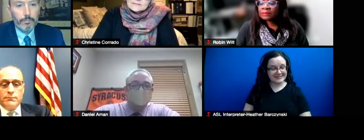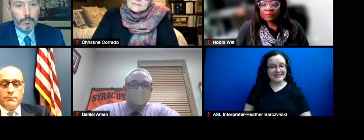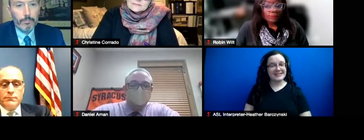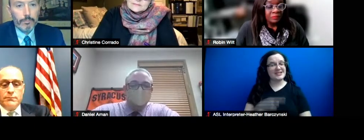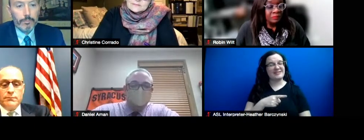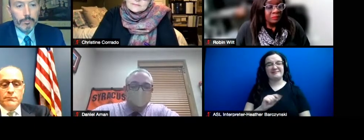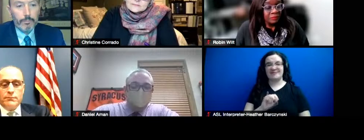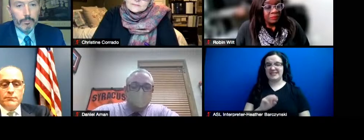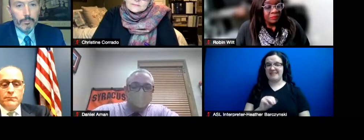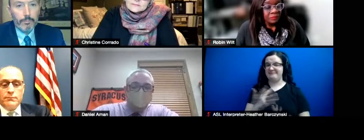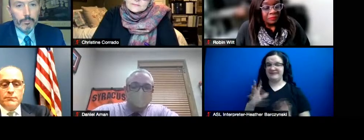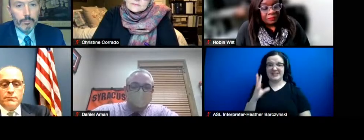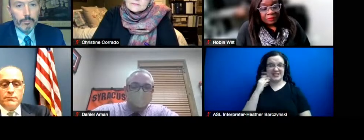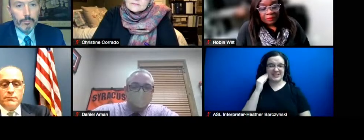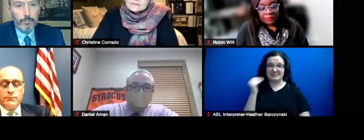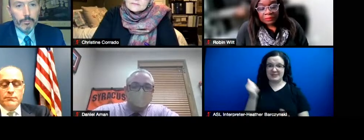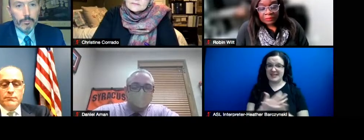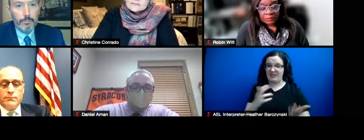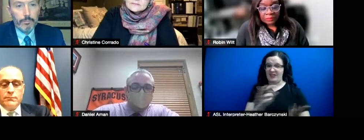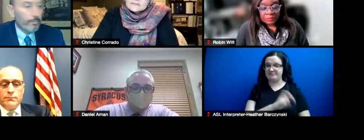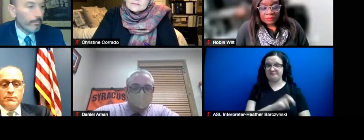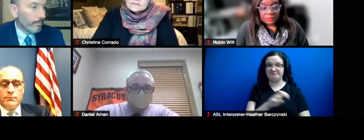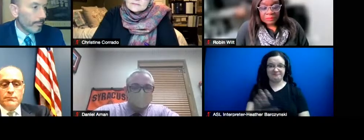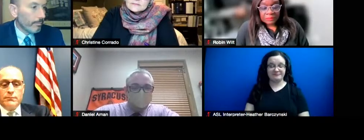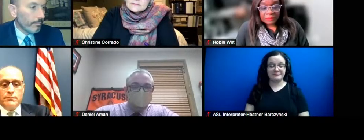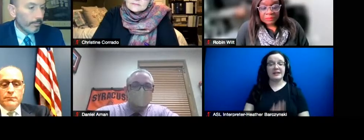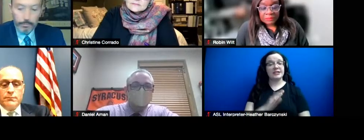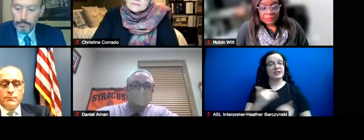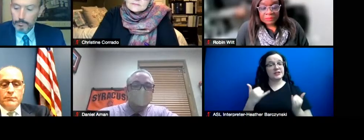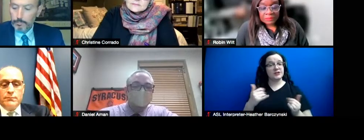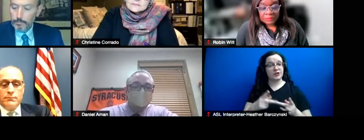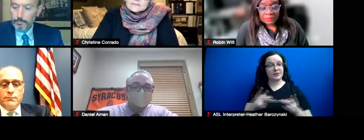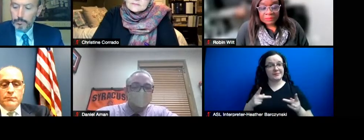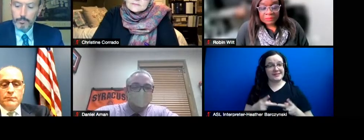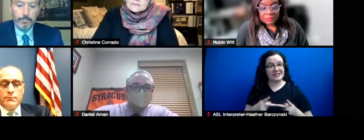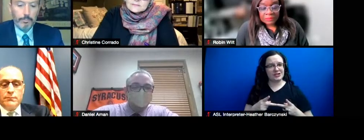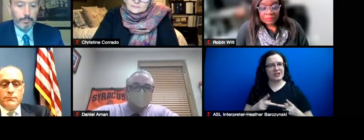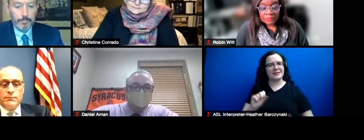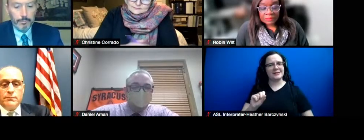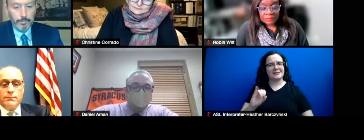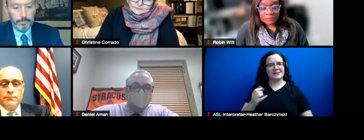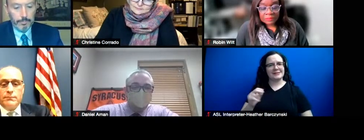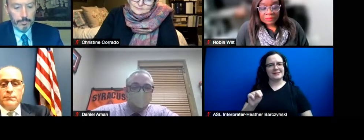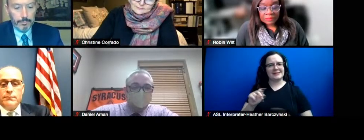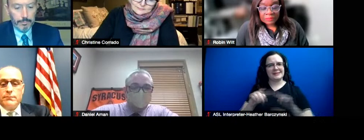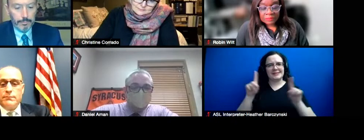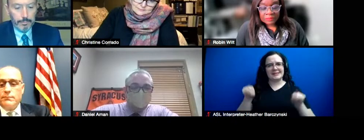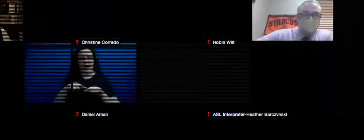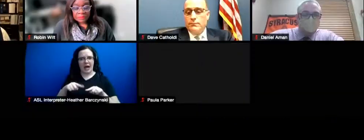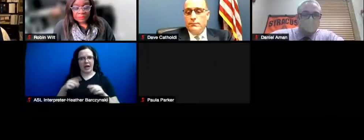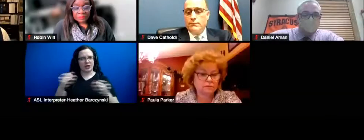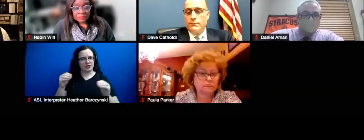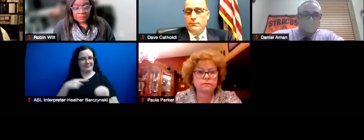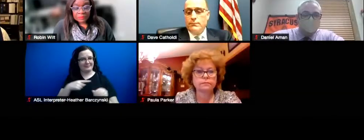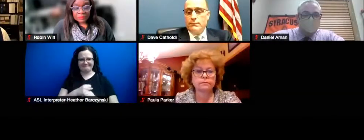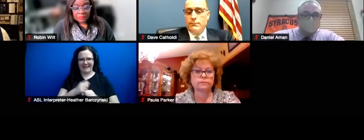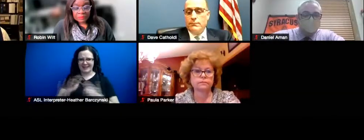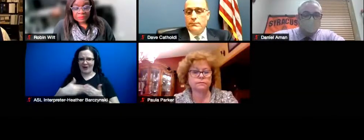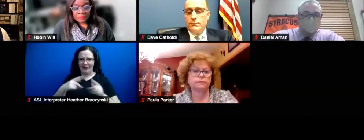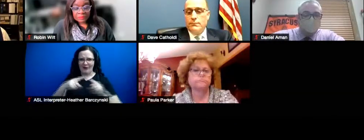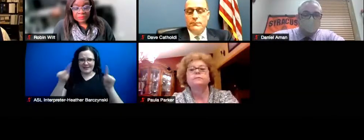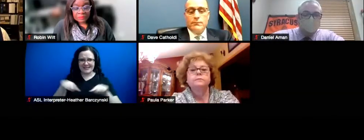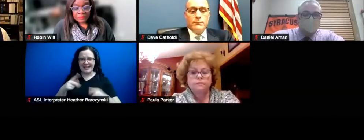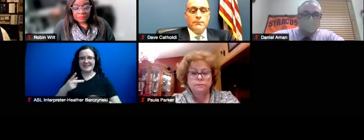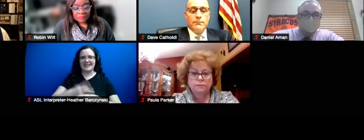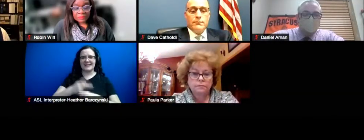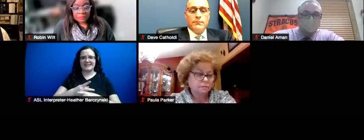everything. His current position is a sign shop. So he's the one who makes all the signs, takes care of all the barricades, makes